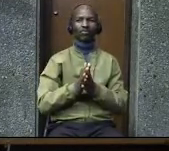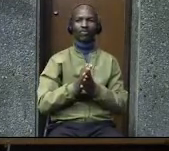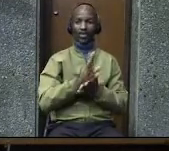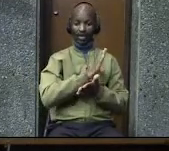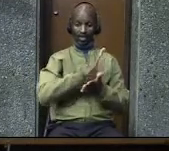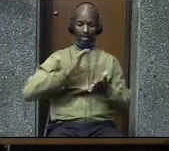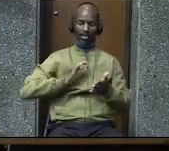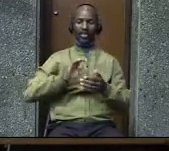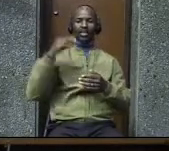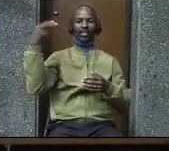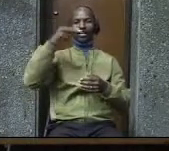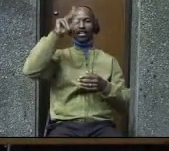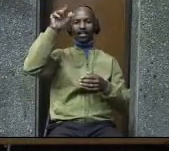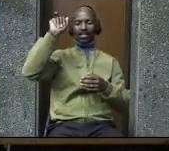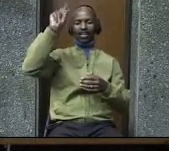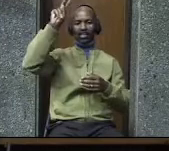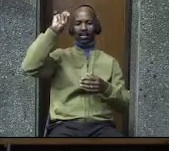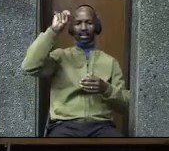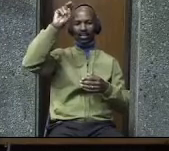Councillor Hlanyani.